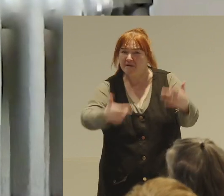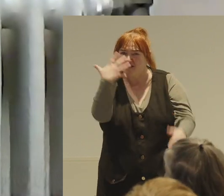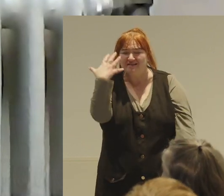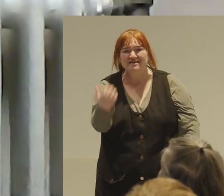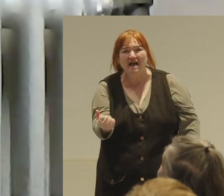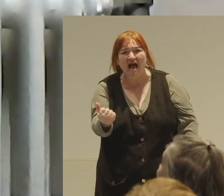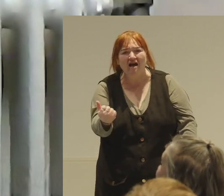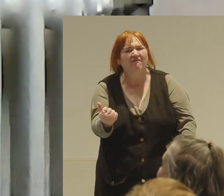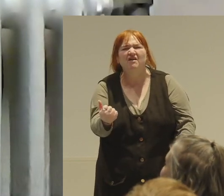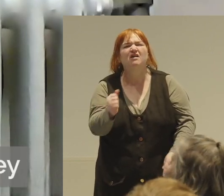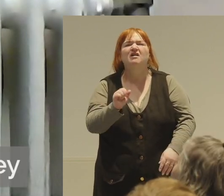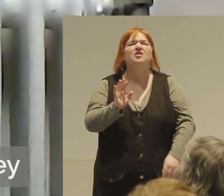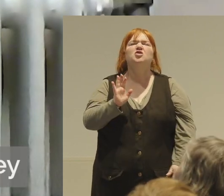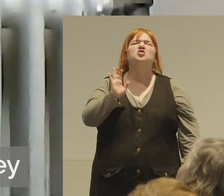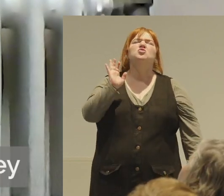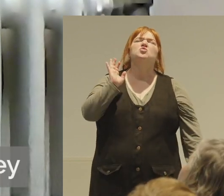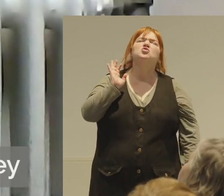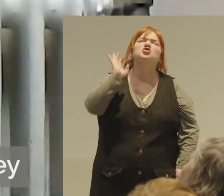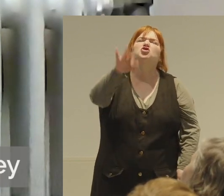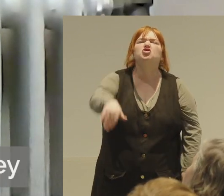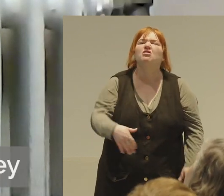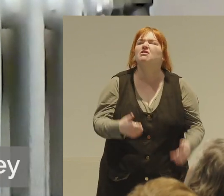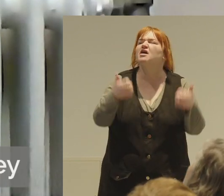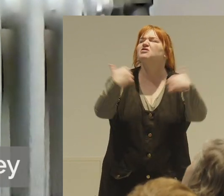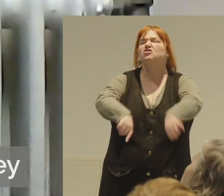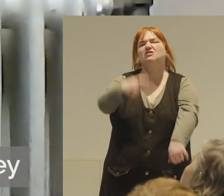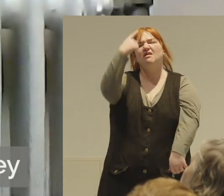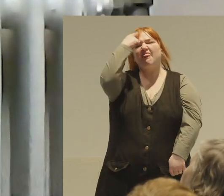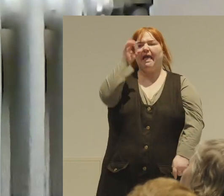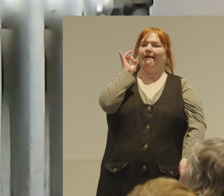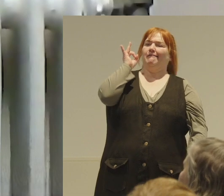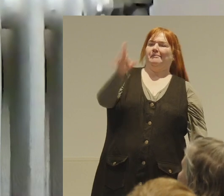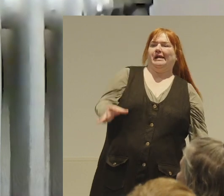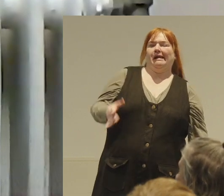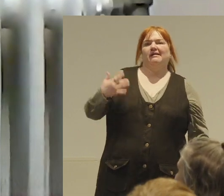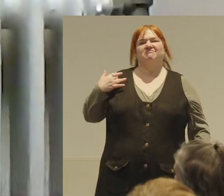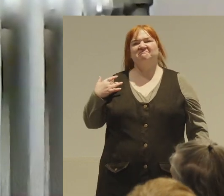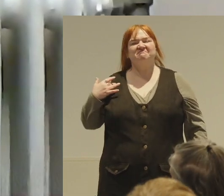disabilities, you shouldn't just think that they